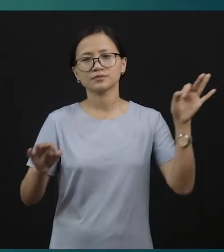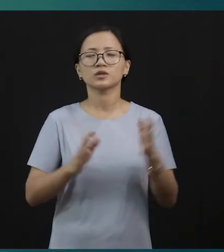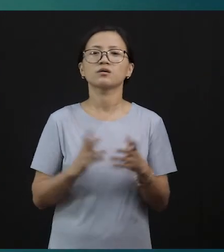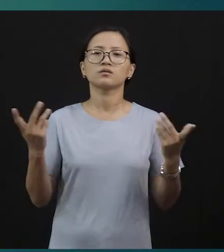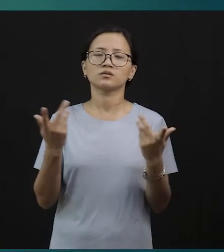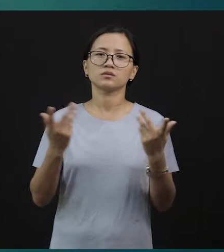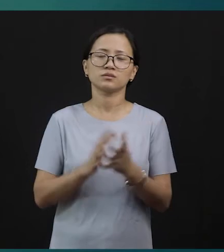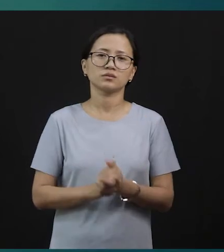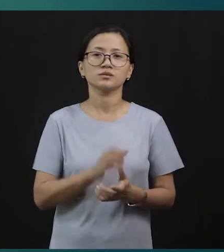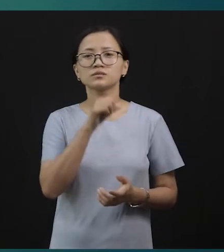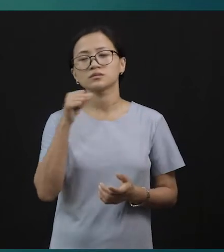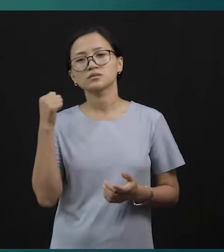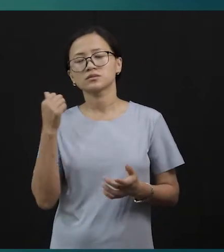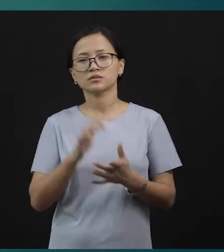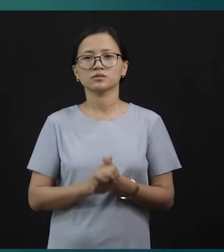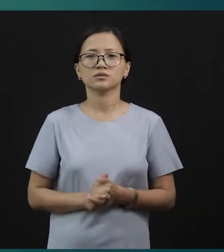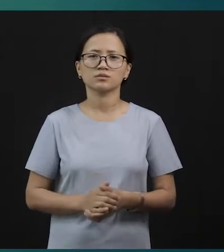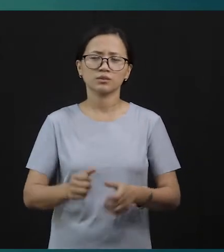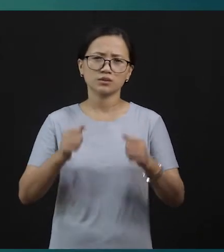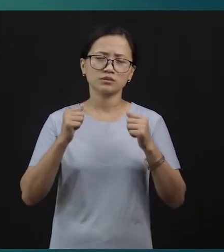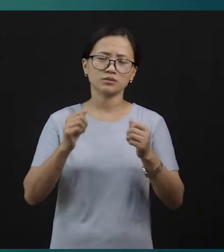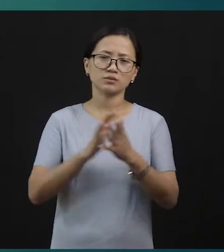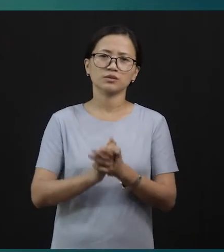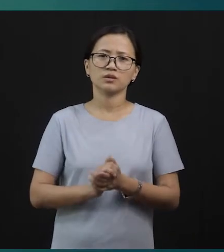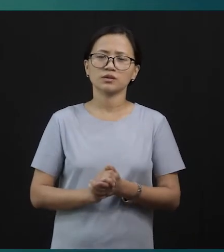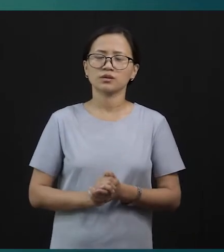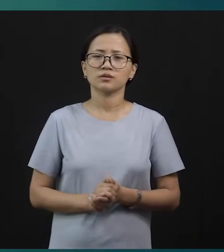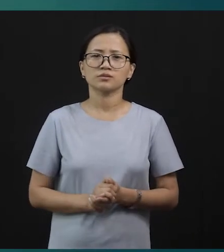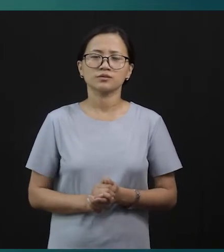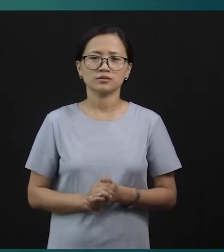about how Bartholomew died. He must have gone through struggles, or maybe the shipwreck